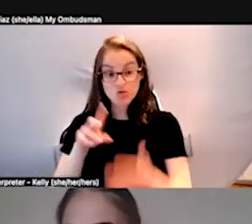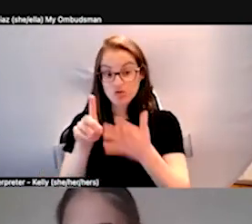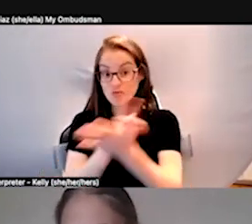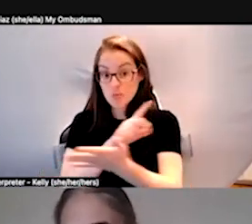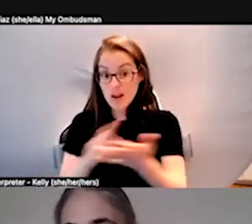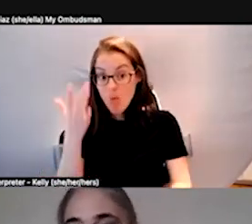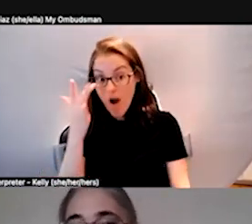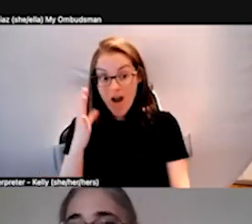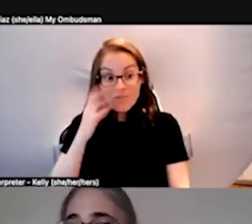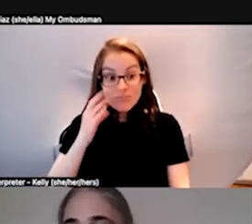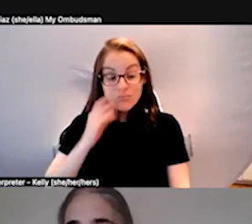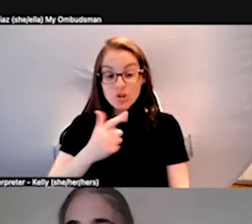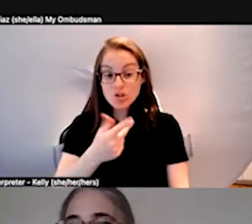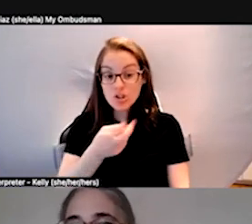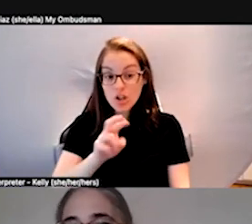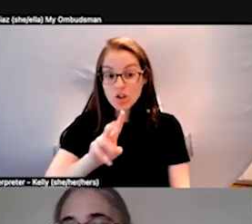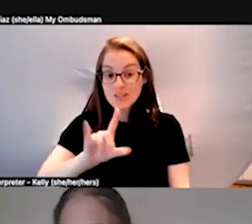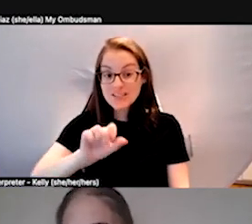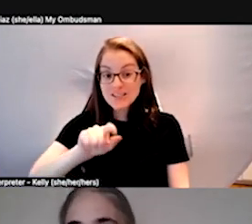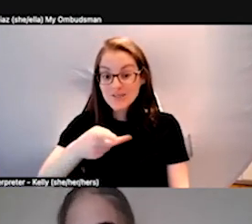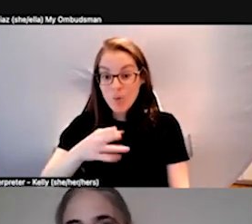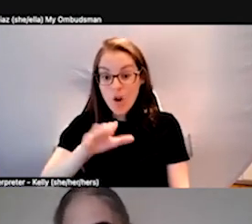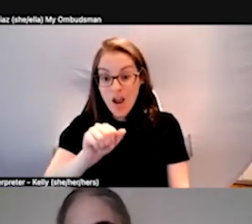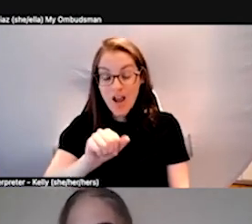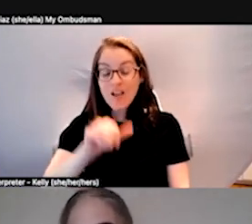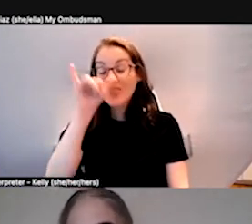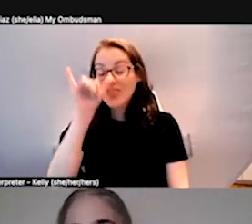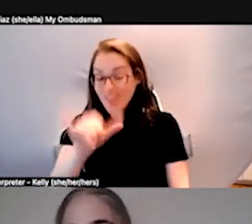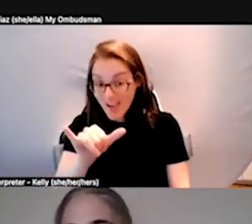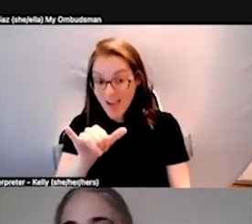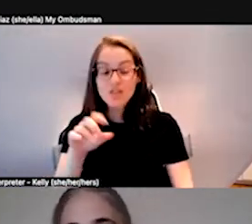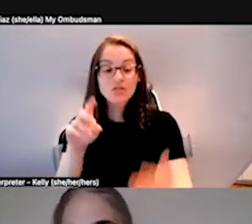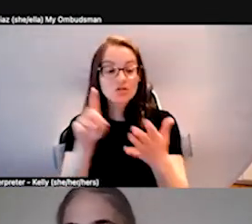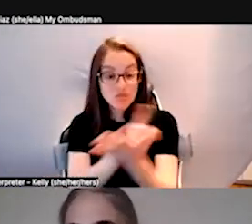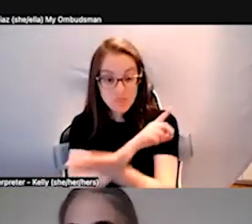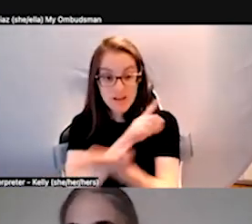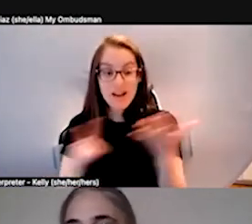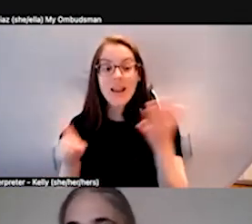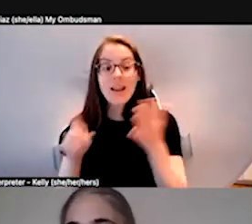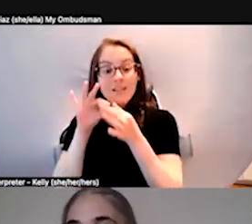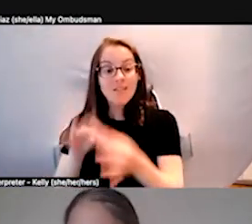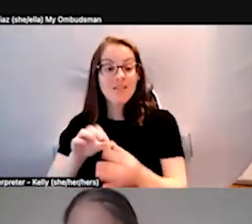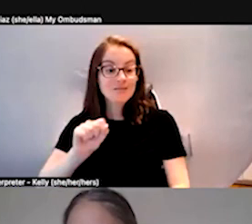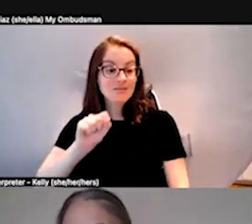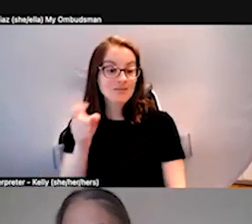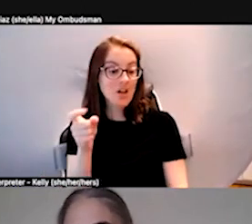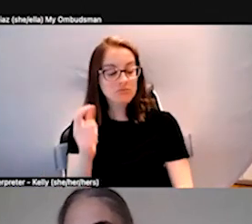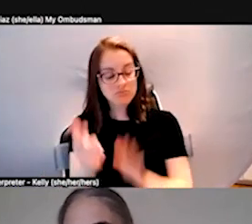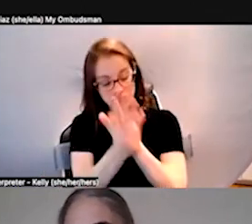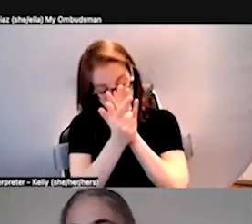gender dysphoria, that is discriminating against someone on the basis of their sex, and that's illegal